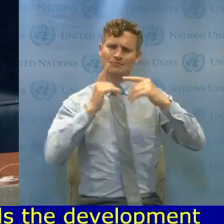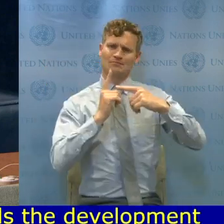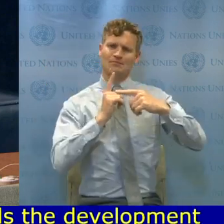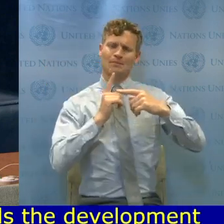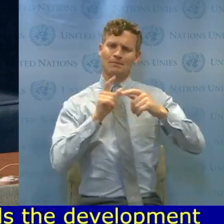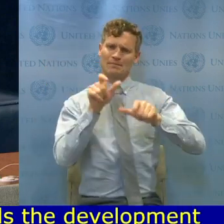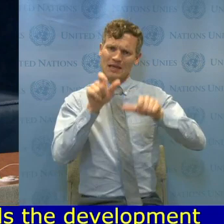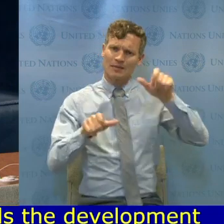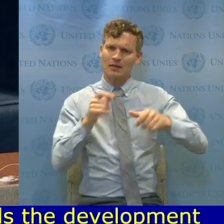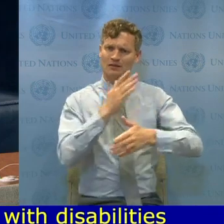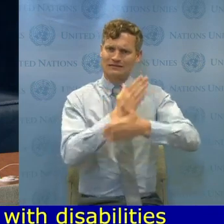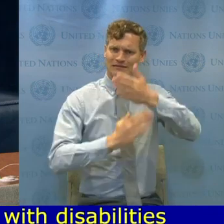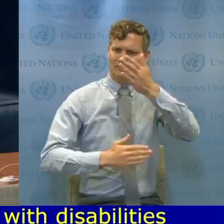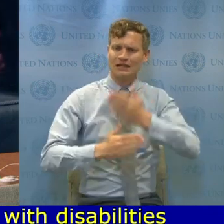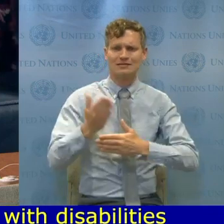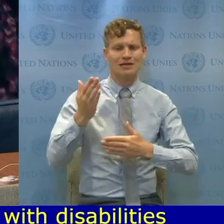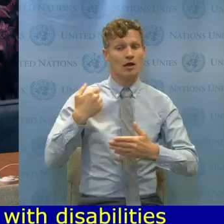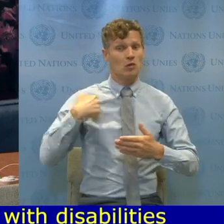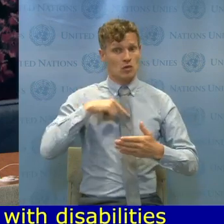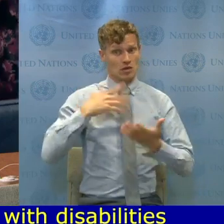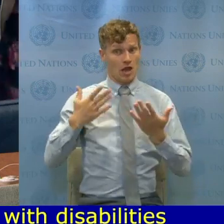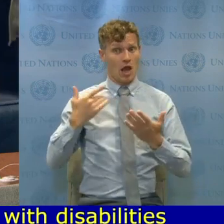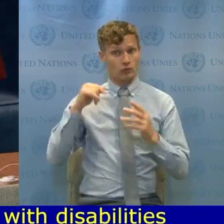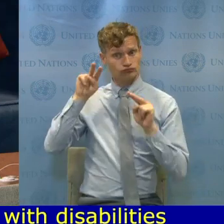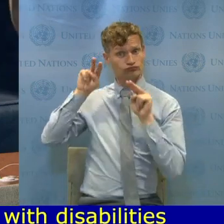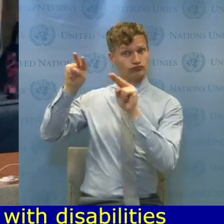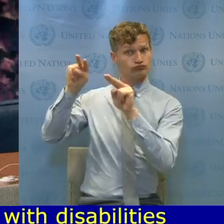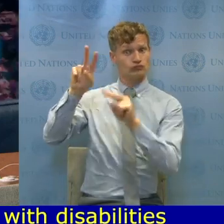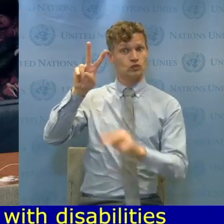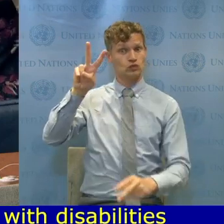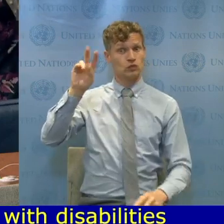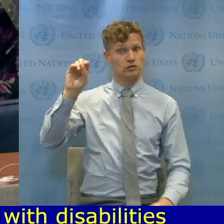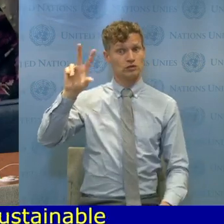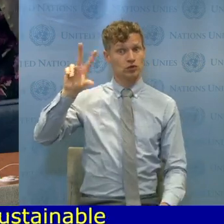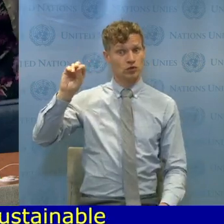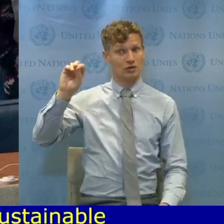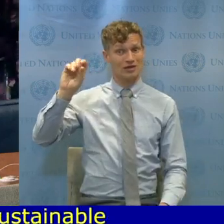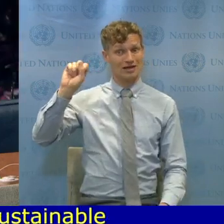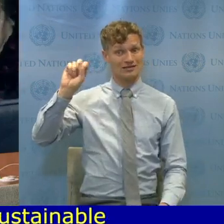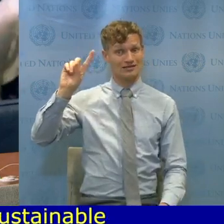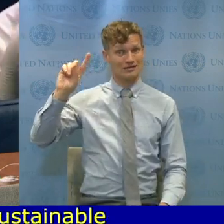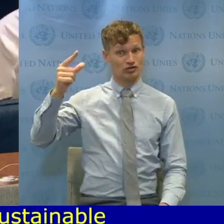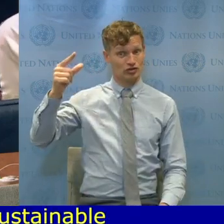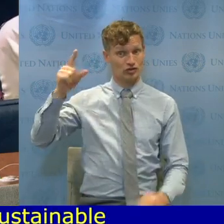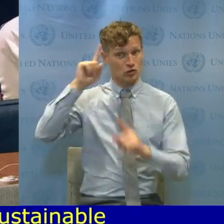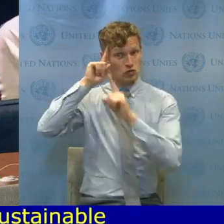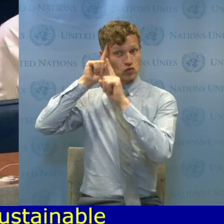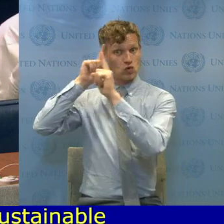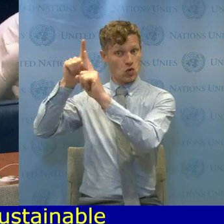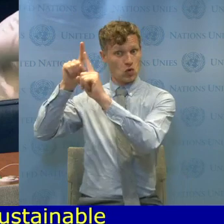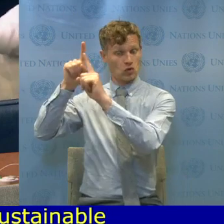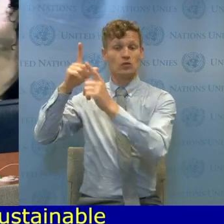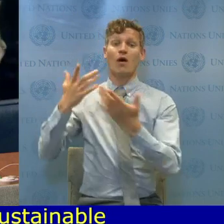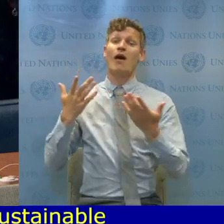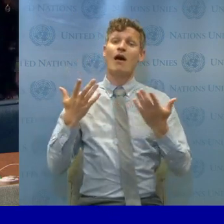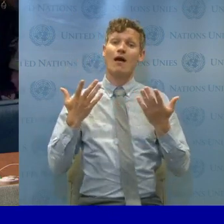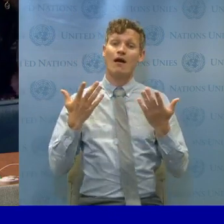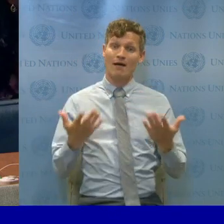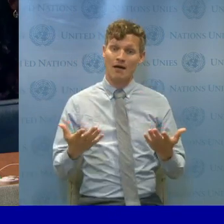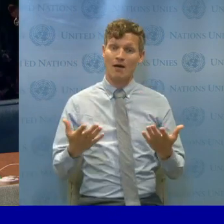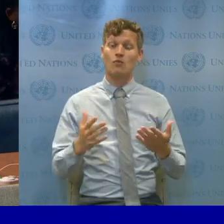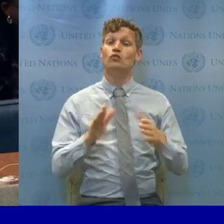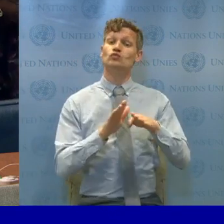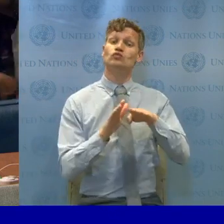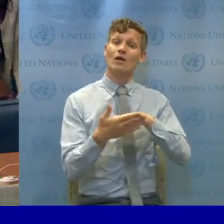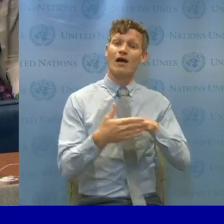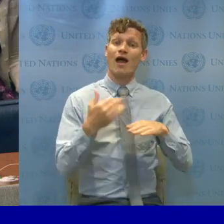Sustainable Development Goals. In that regard, Jamaica will be seeking to implement regulations as well as 6 codes of practice for practical guidelines